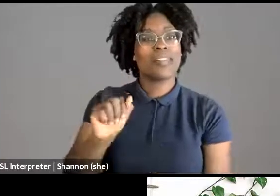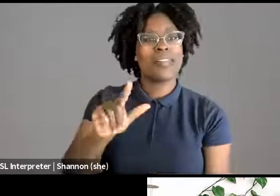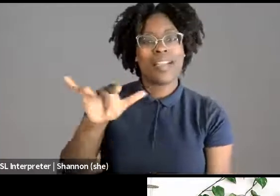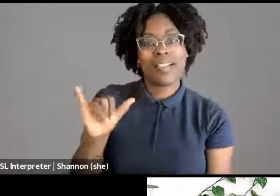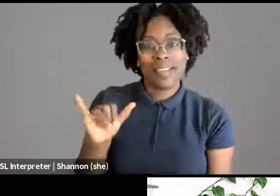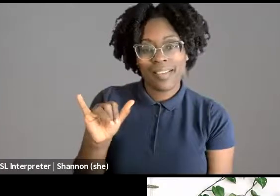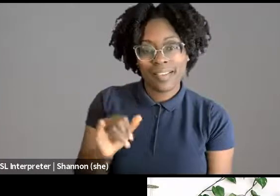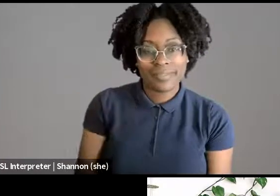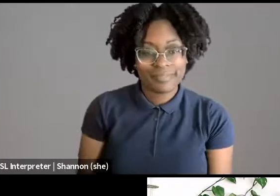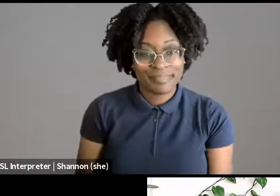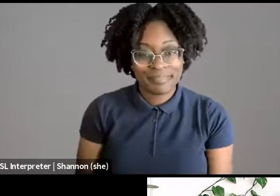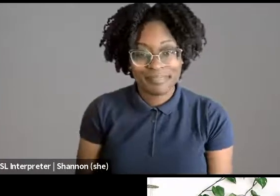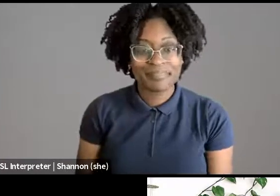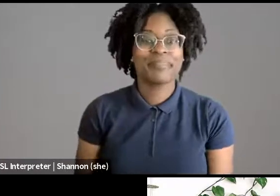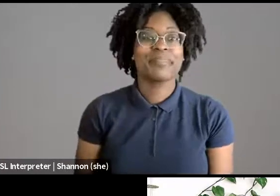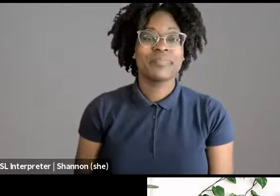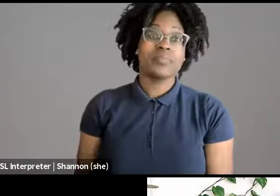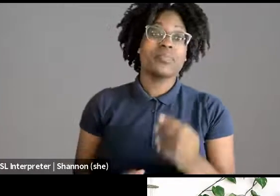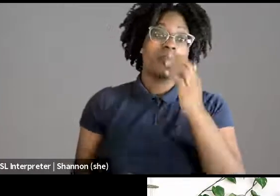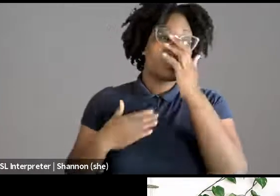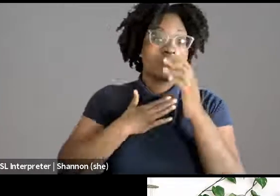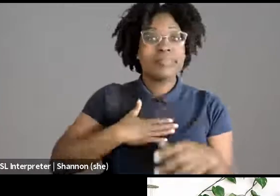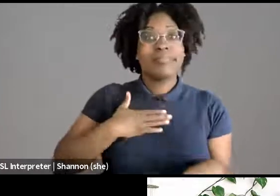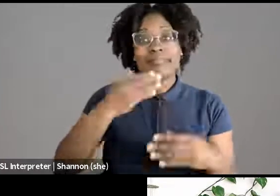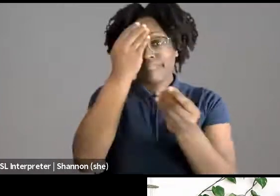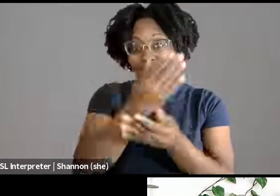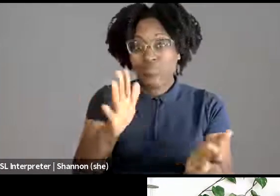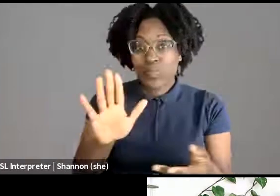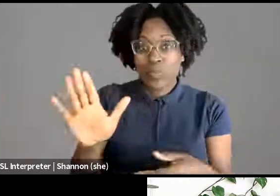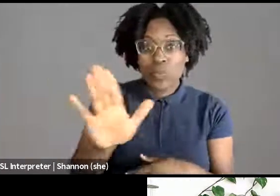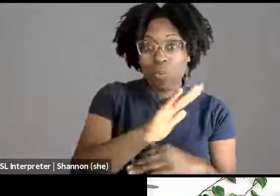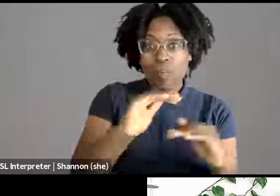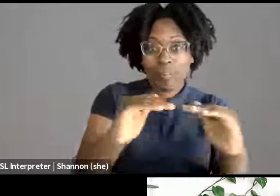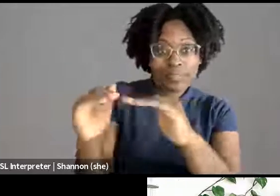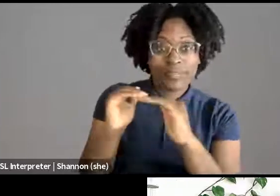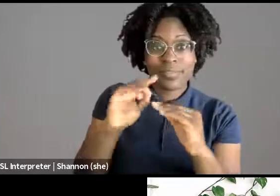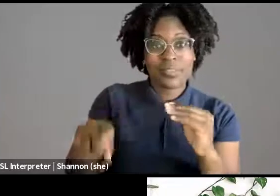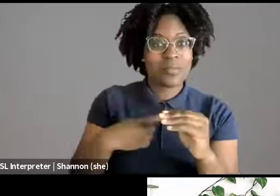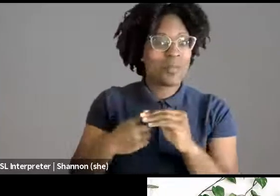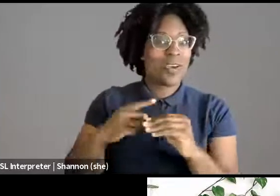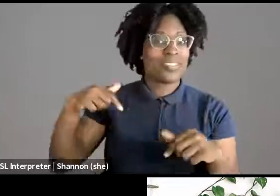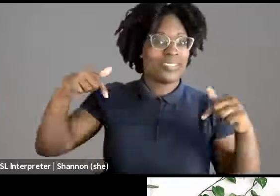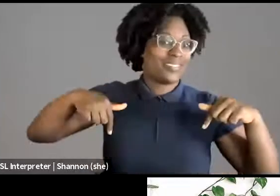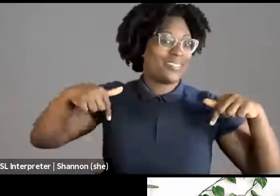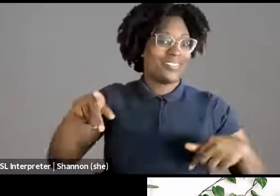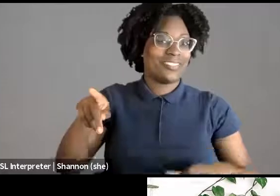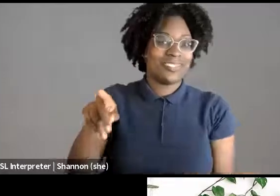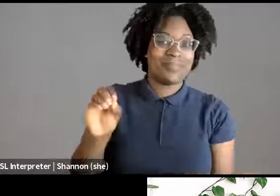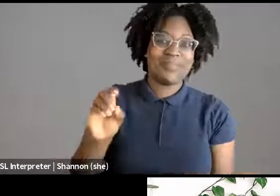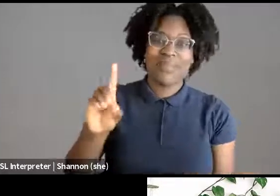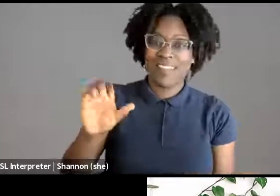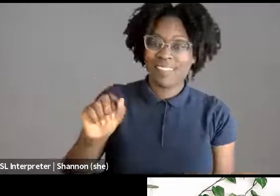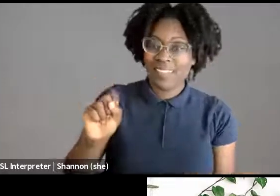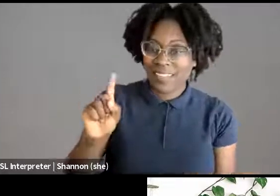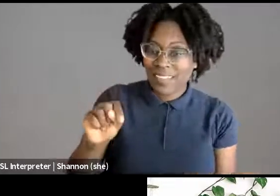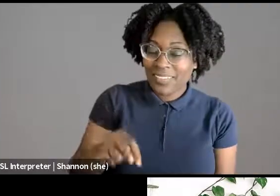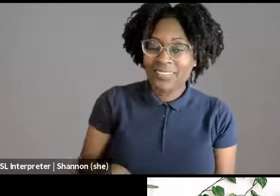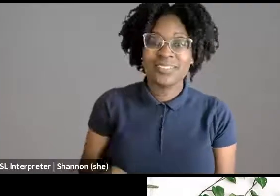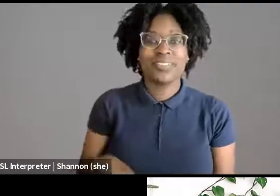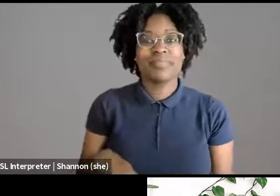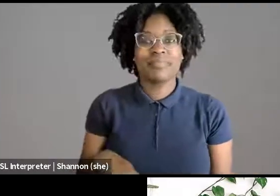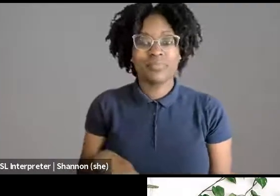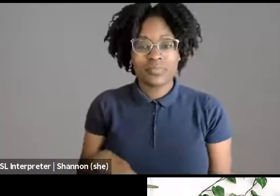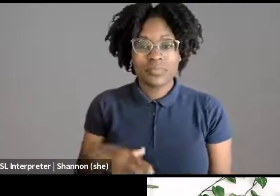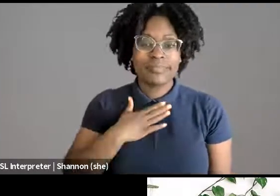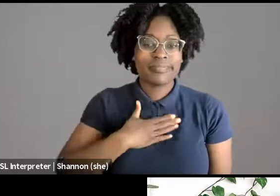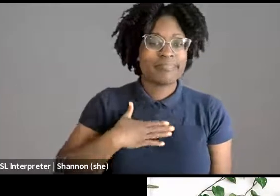colleagues. You can find the previous podcast episodes at changecatalyst.co/allyship series. And please please spend a moment to find